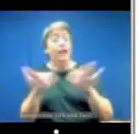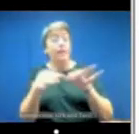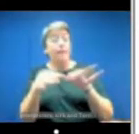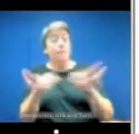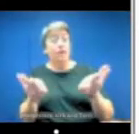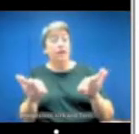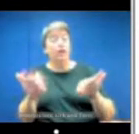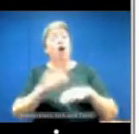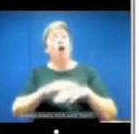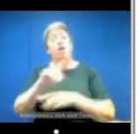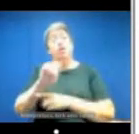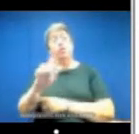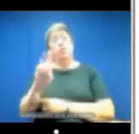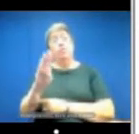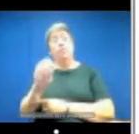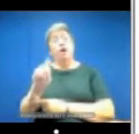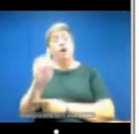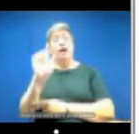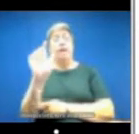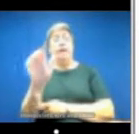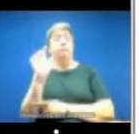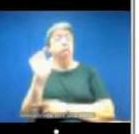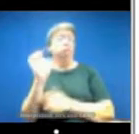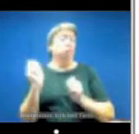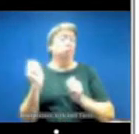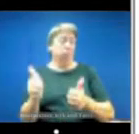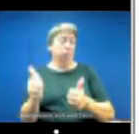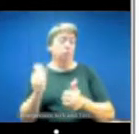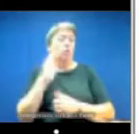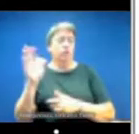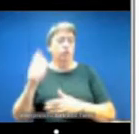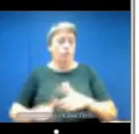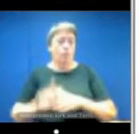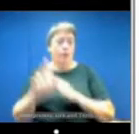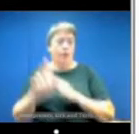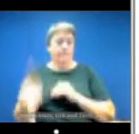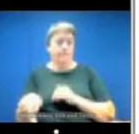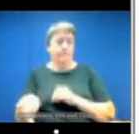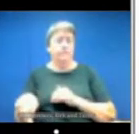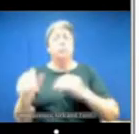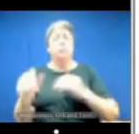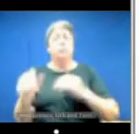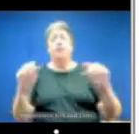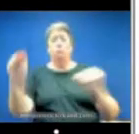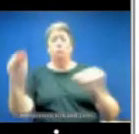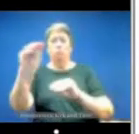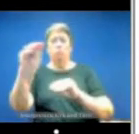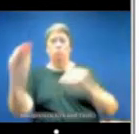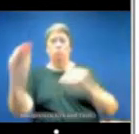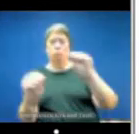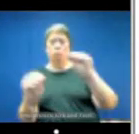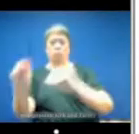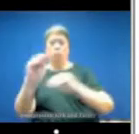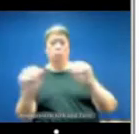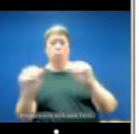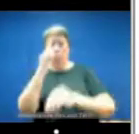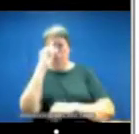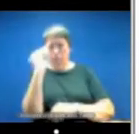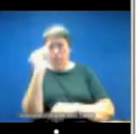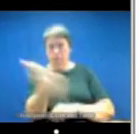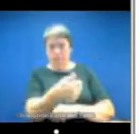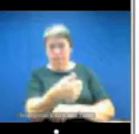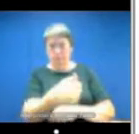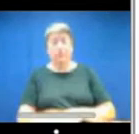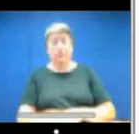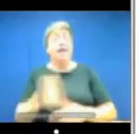on the toolbar. Windows can be closed or sized to create your personal viewing environment. The chat window